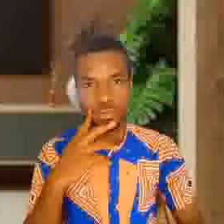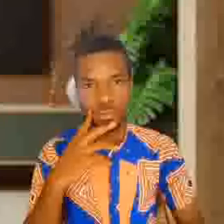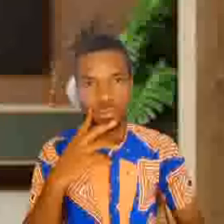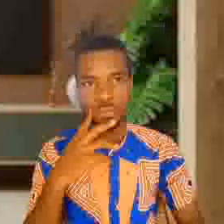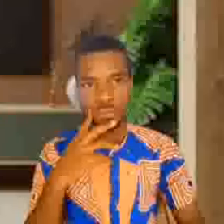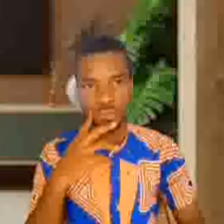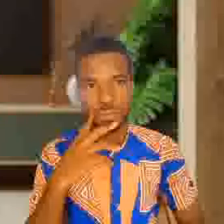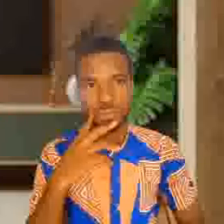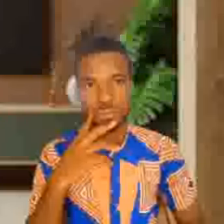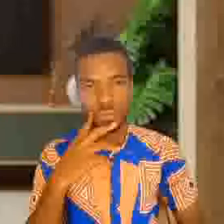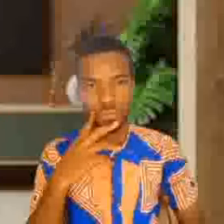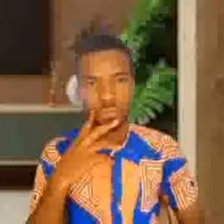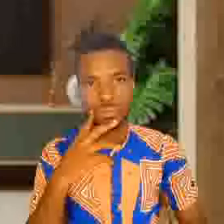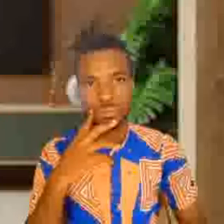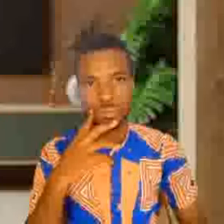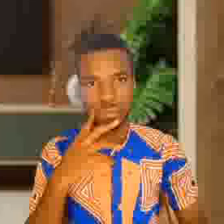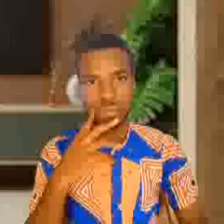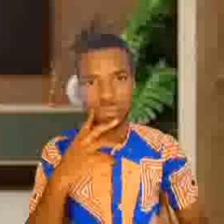fulfill your vow.